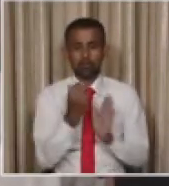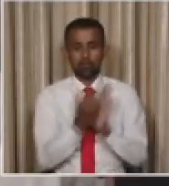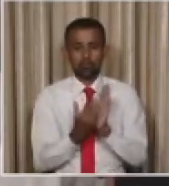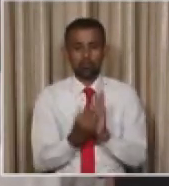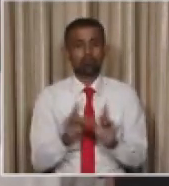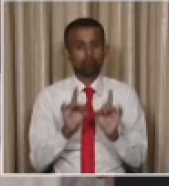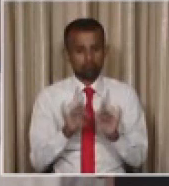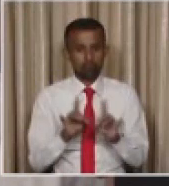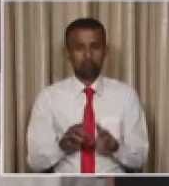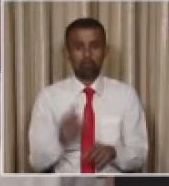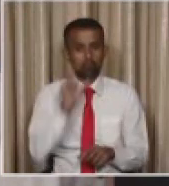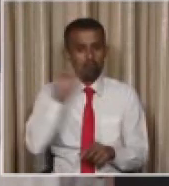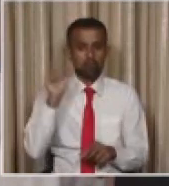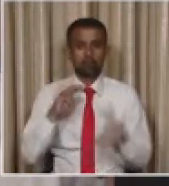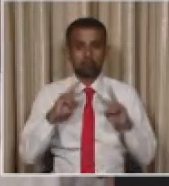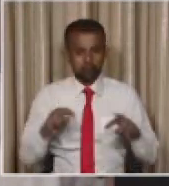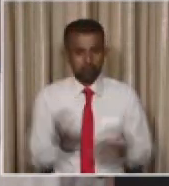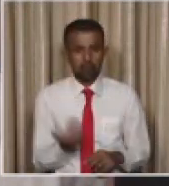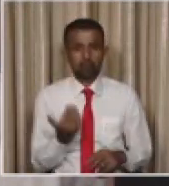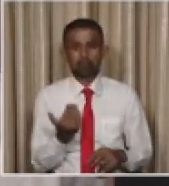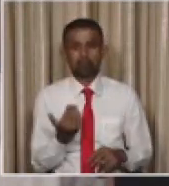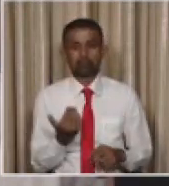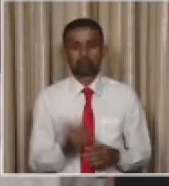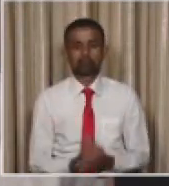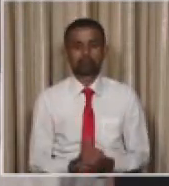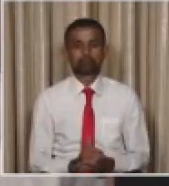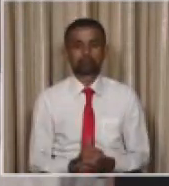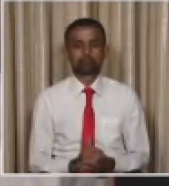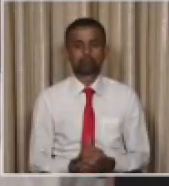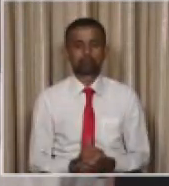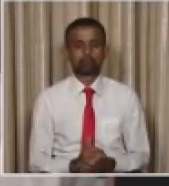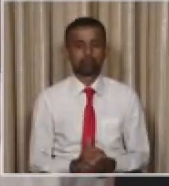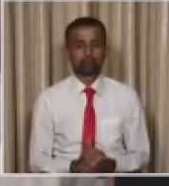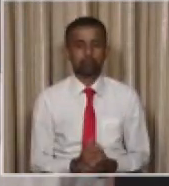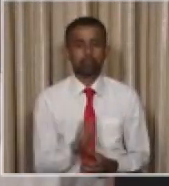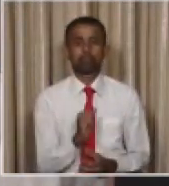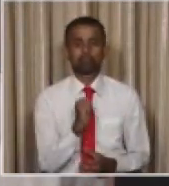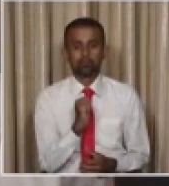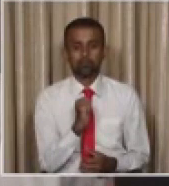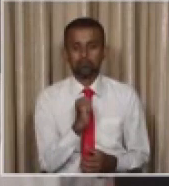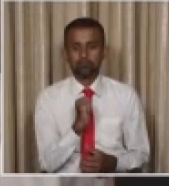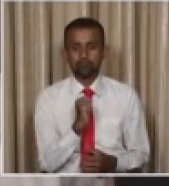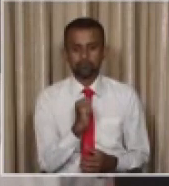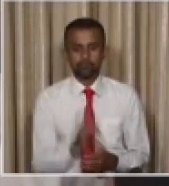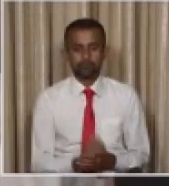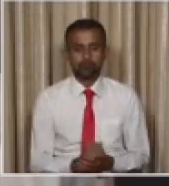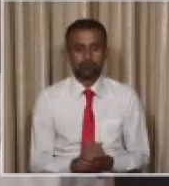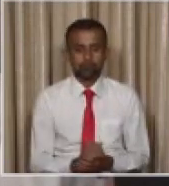is built. Therefore, when it comes, the Supreme Court can't rule on a bill. They can only advise us on the